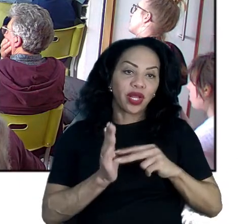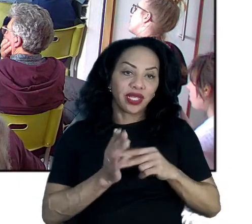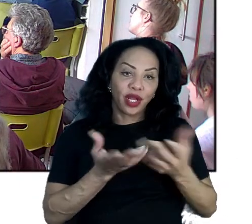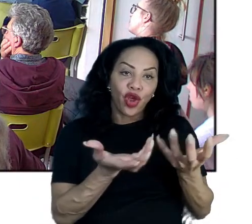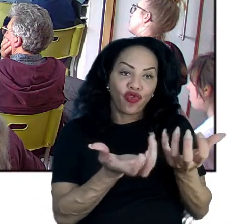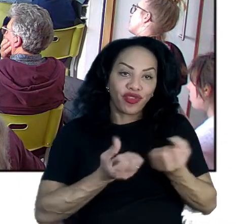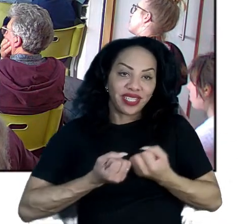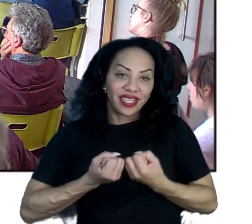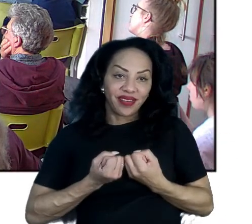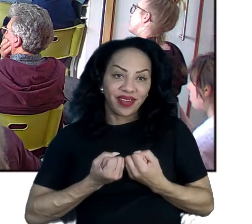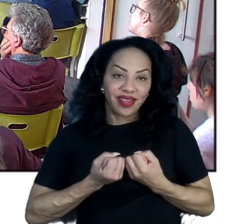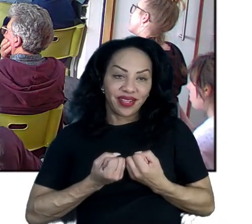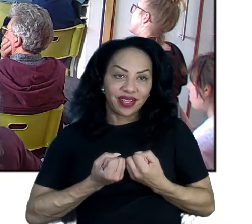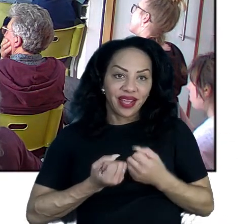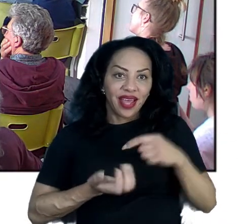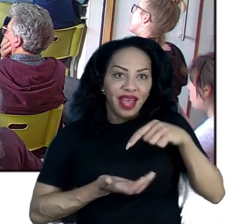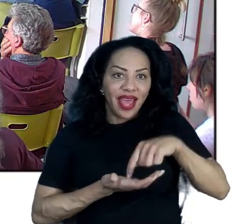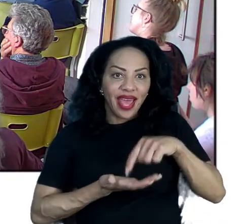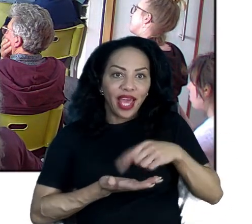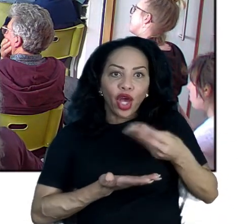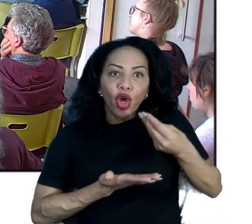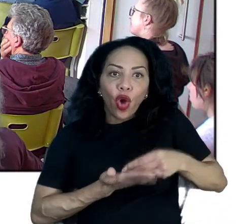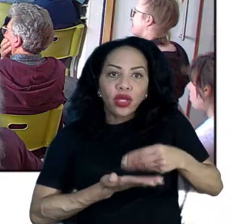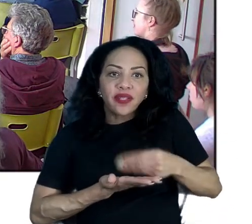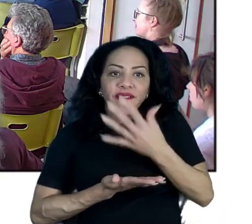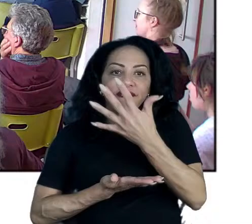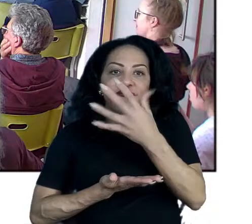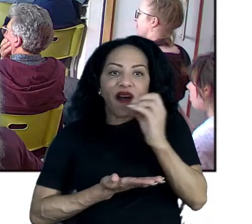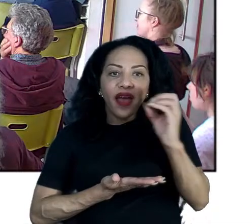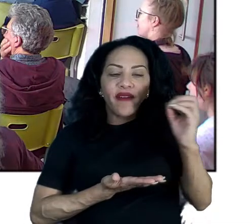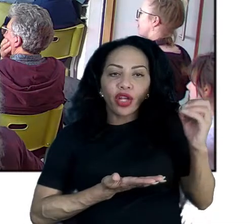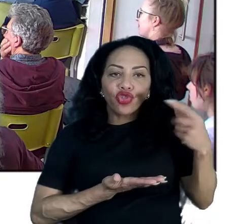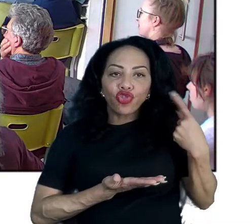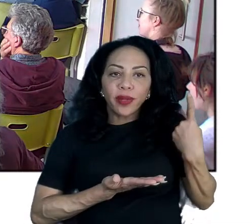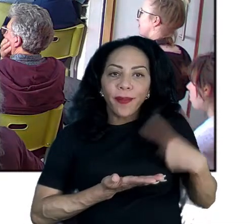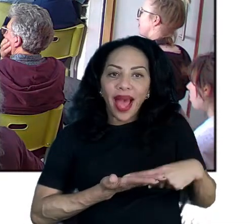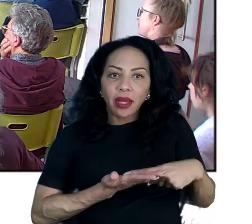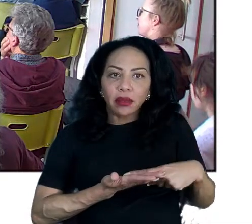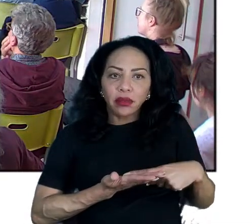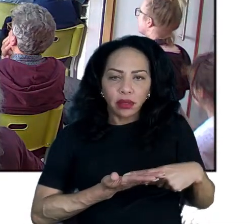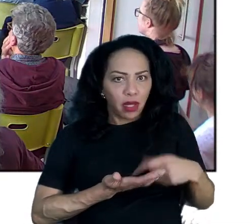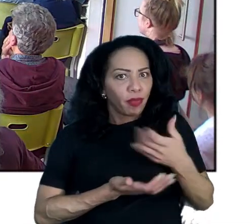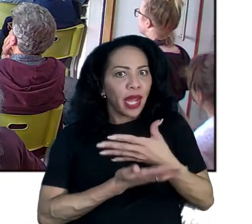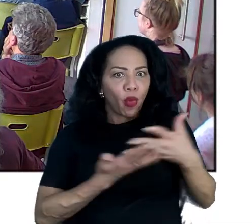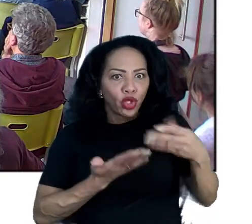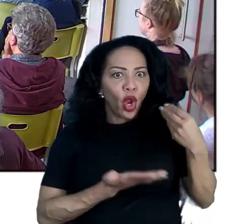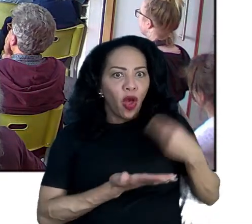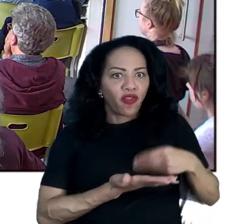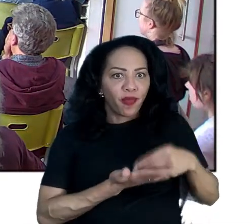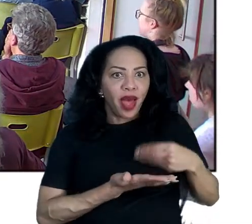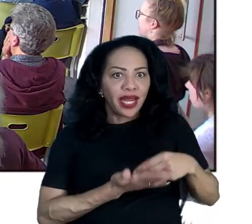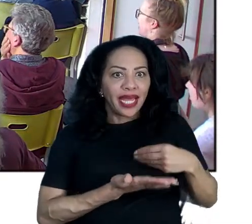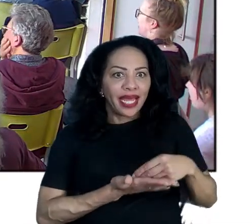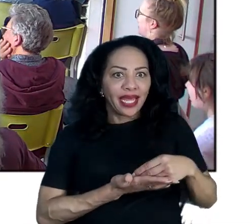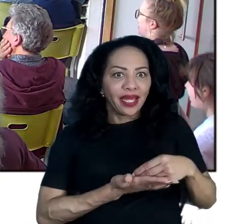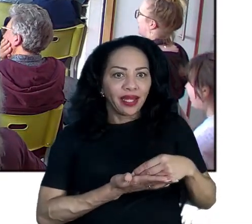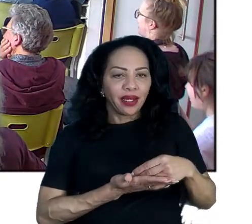cost 500 quid, which was a lot of dosh in those days. I can sell you one for cheaper now.